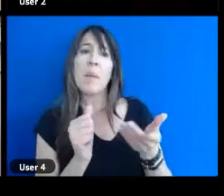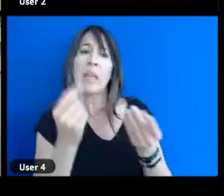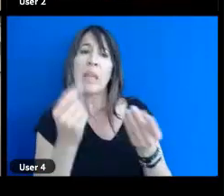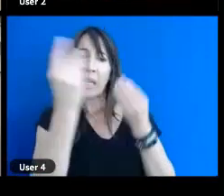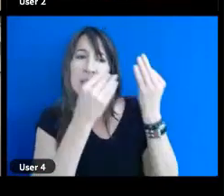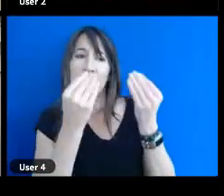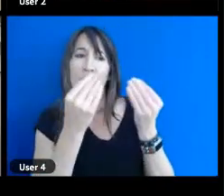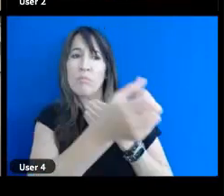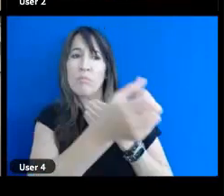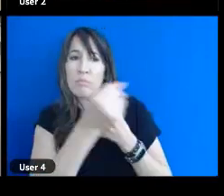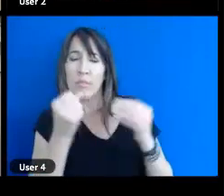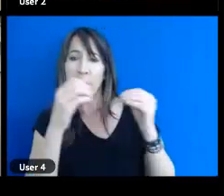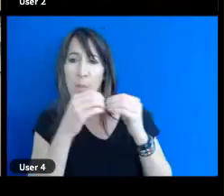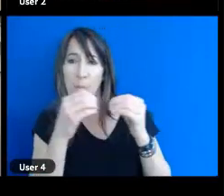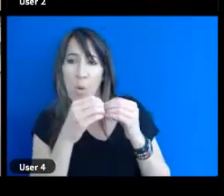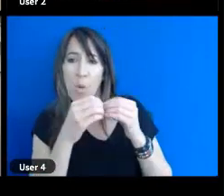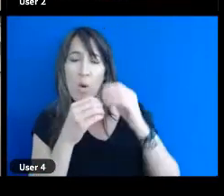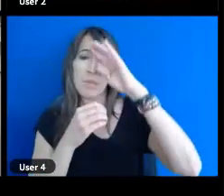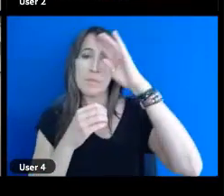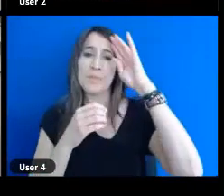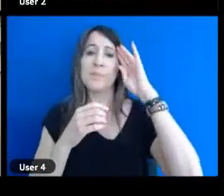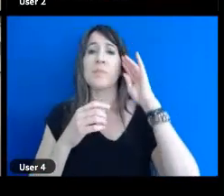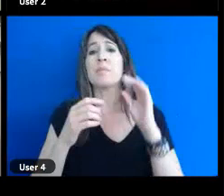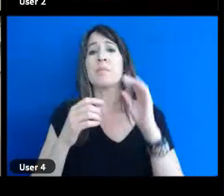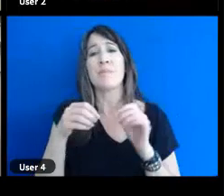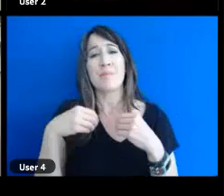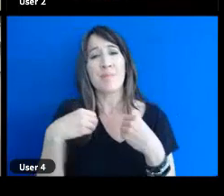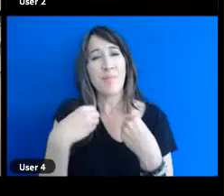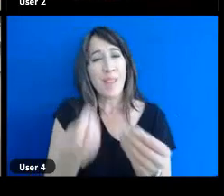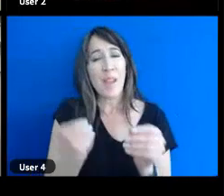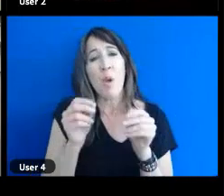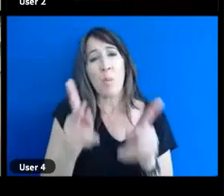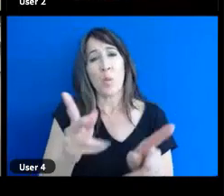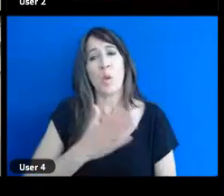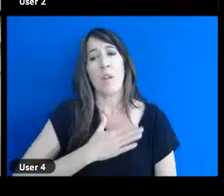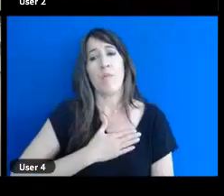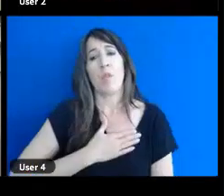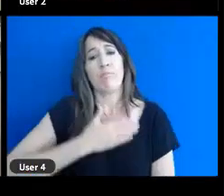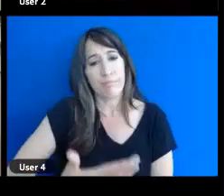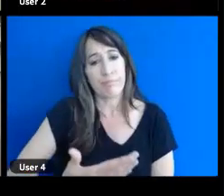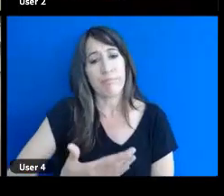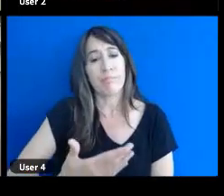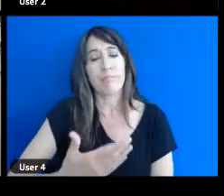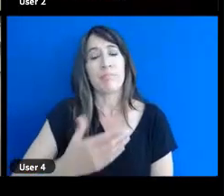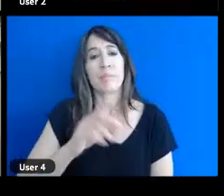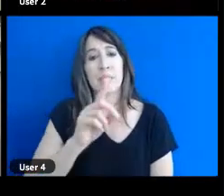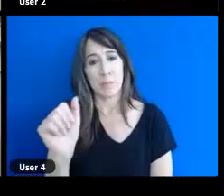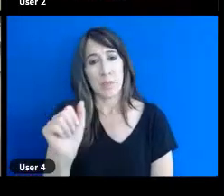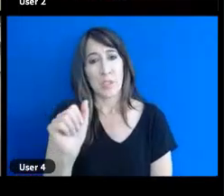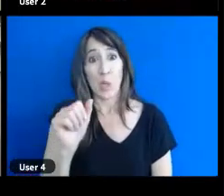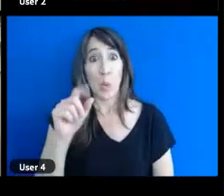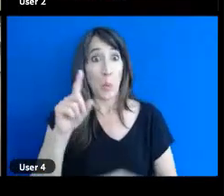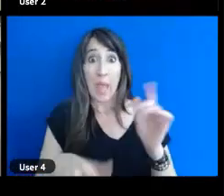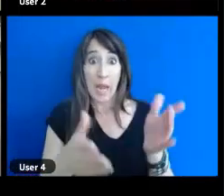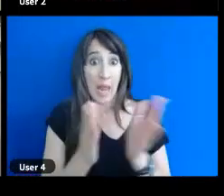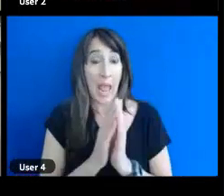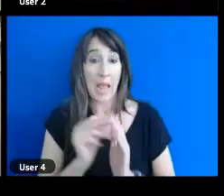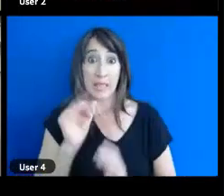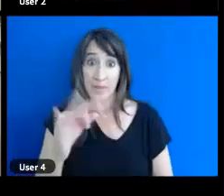Disclosure. May not know if the candidate identifies as having a disability or is from a different group unless you encourage and